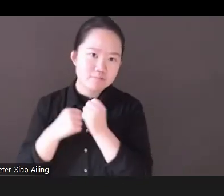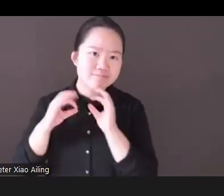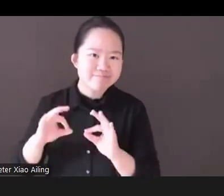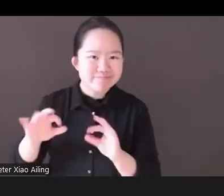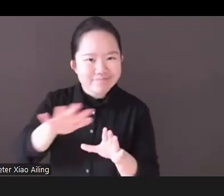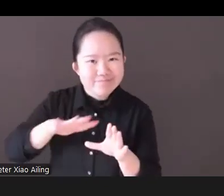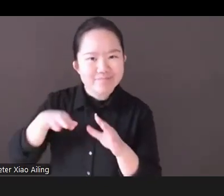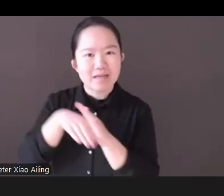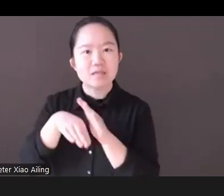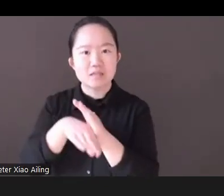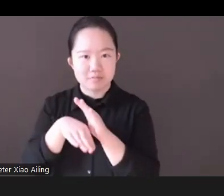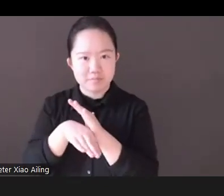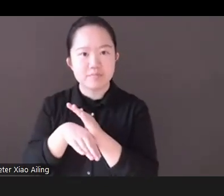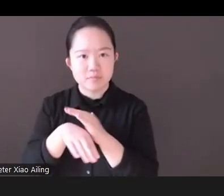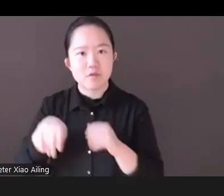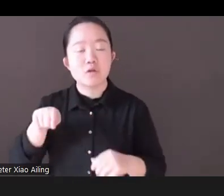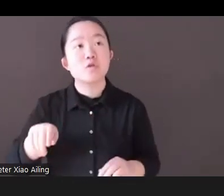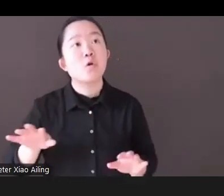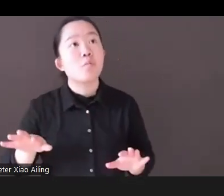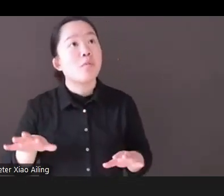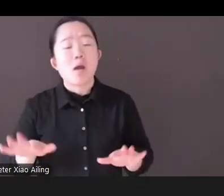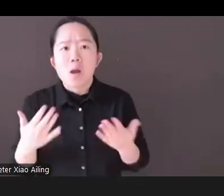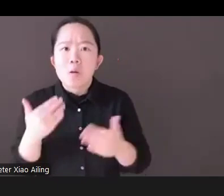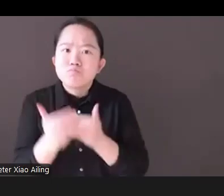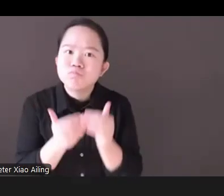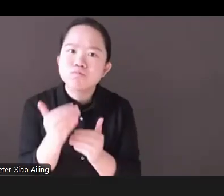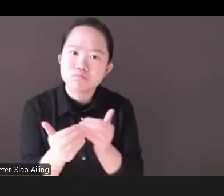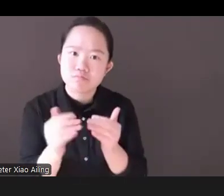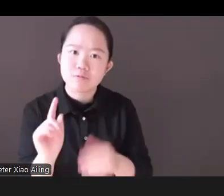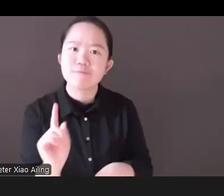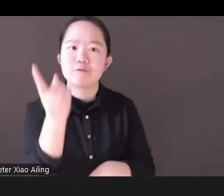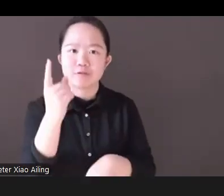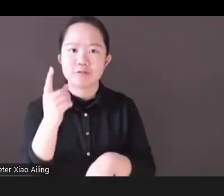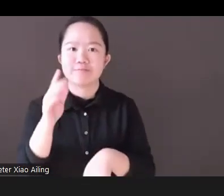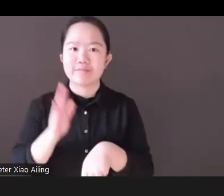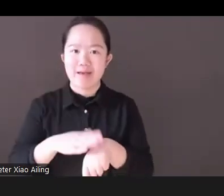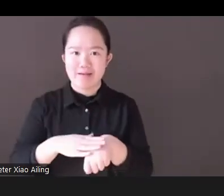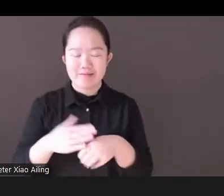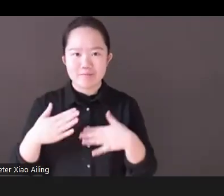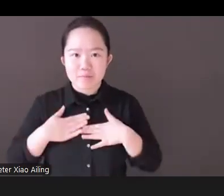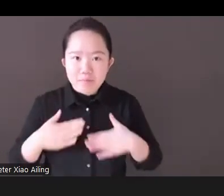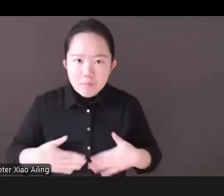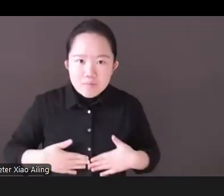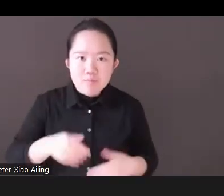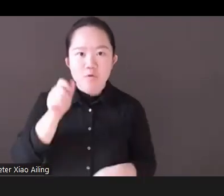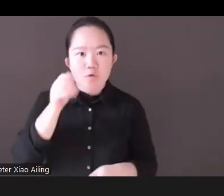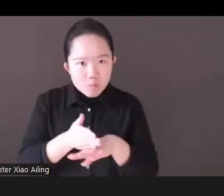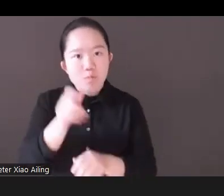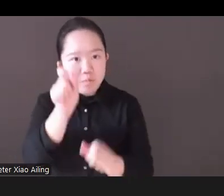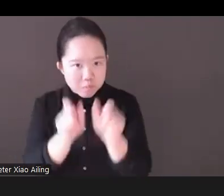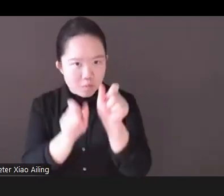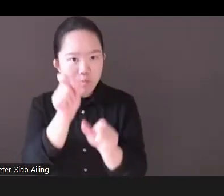will use. On the product side, we will start by reviewing the